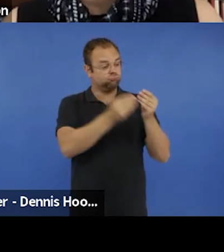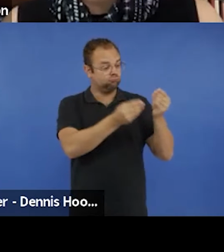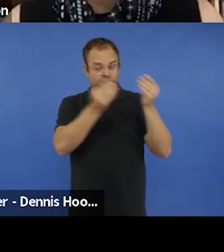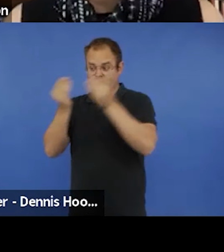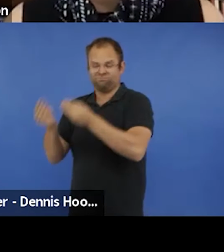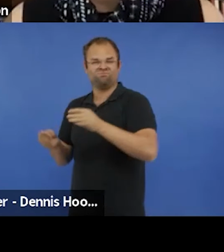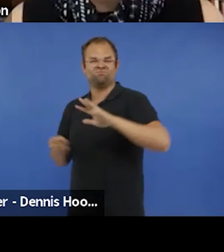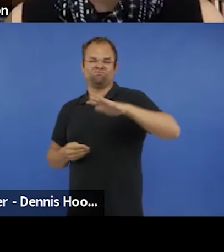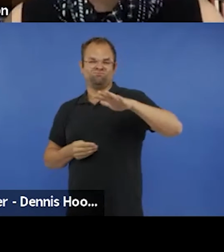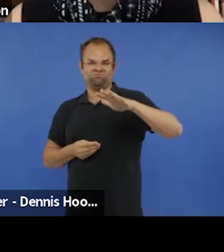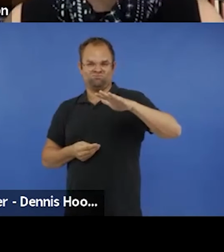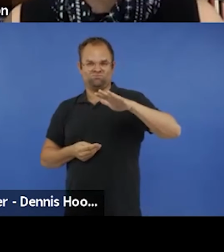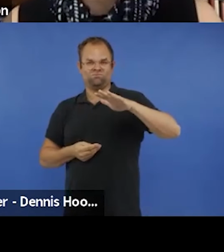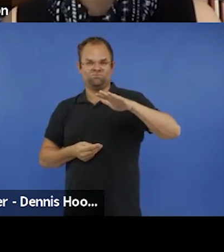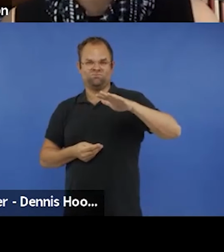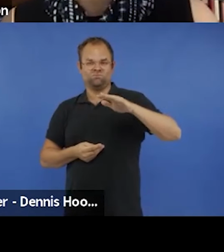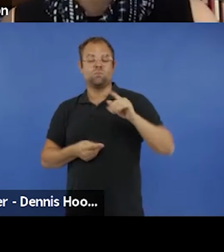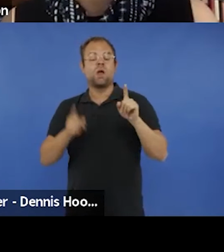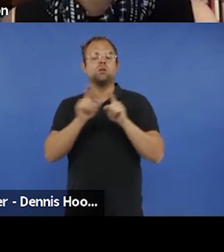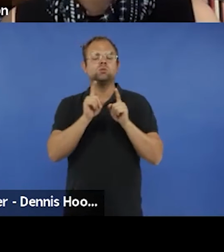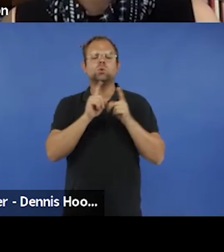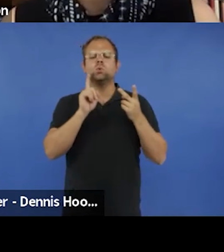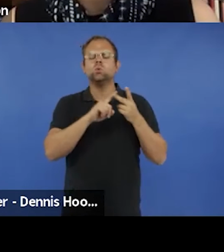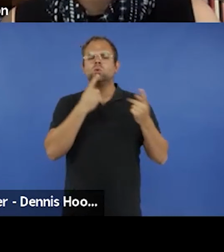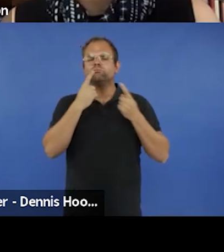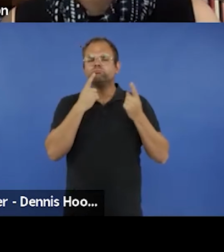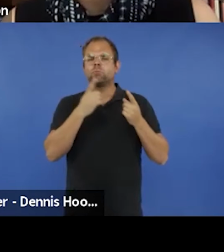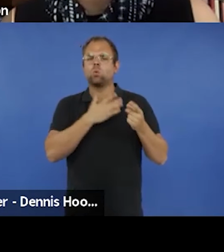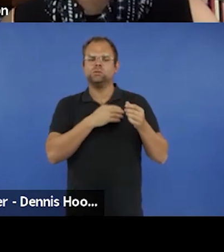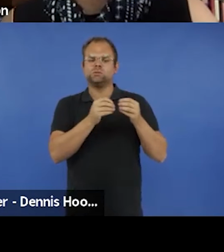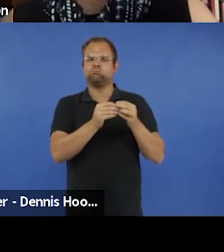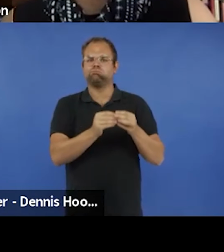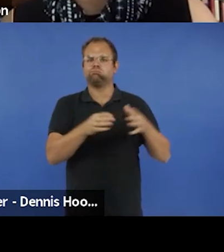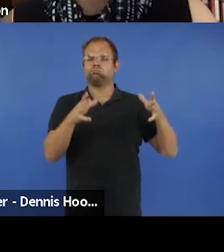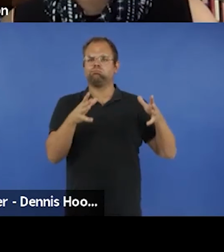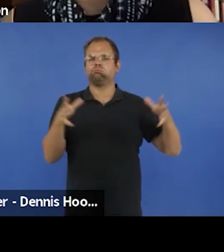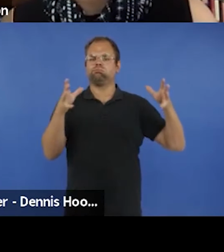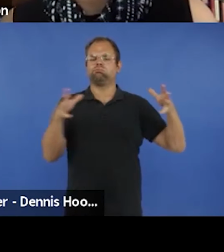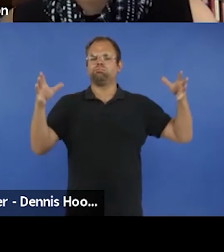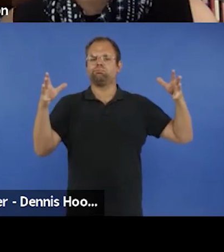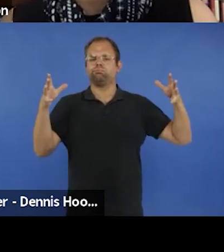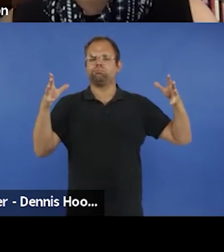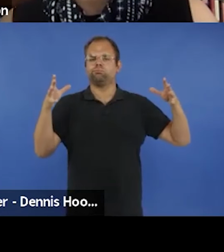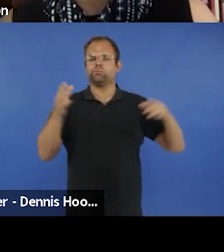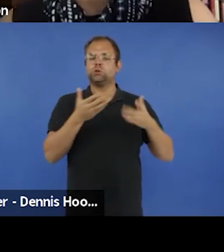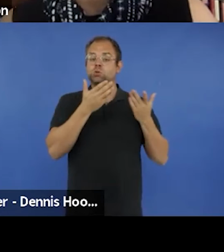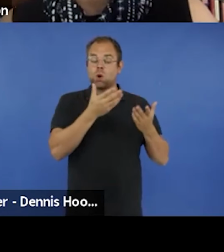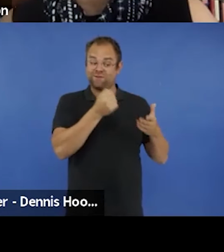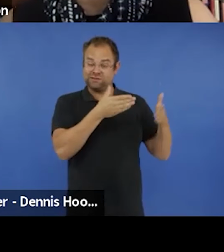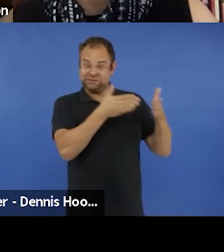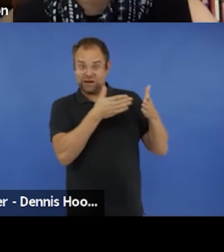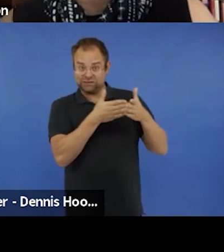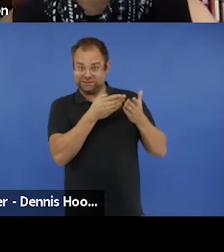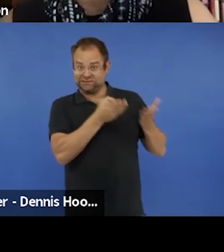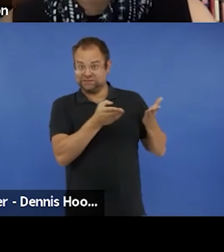challenges, but on the other side, there were some very good examples shared of actually being